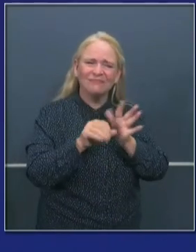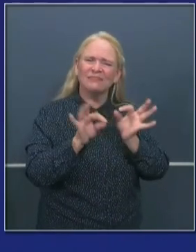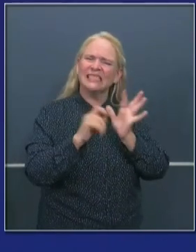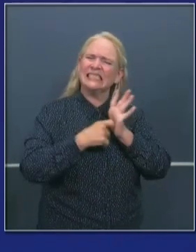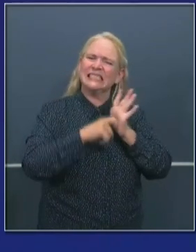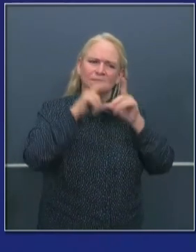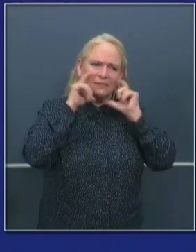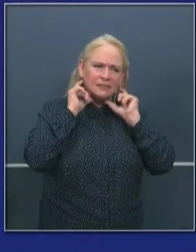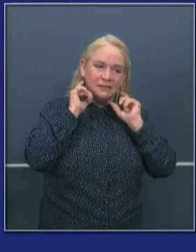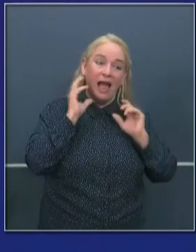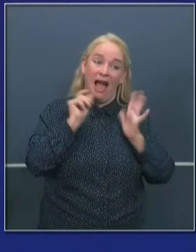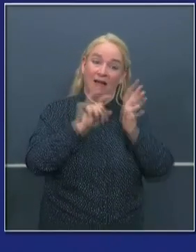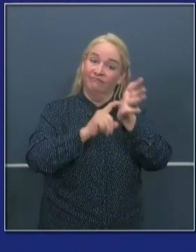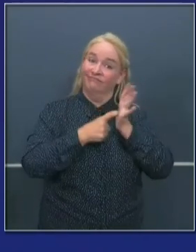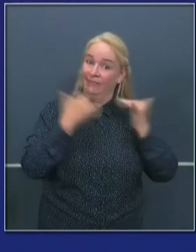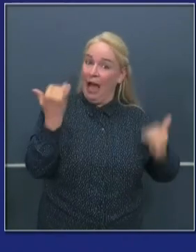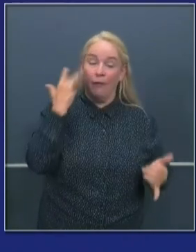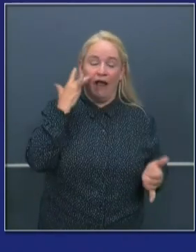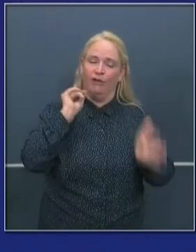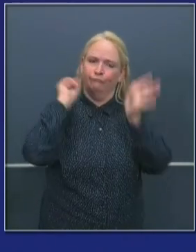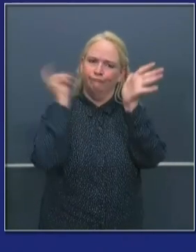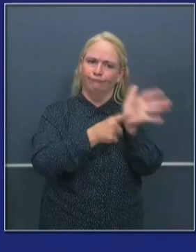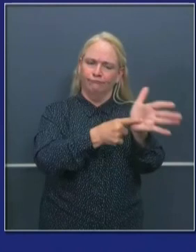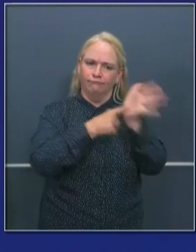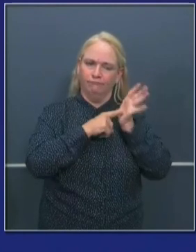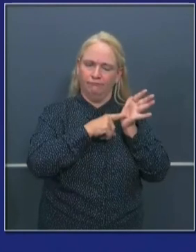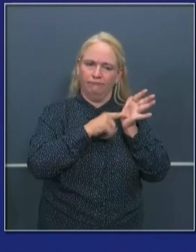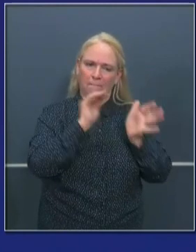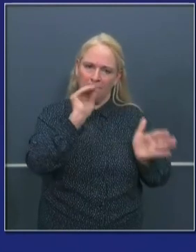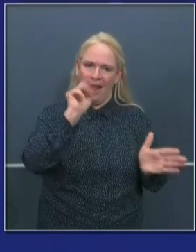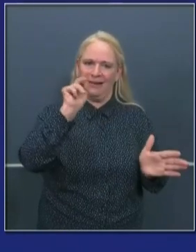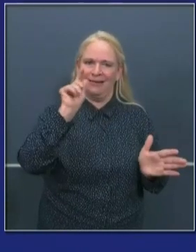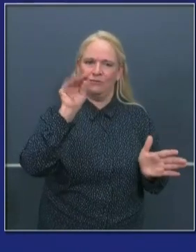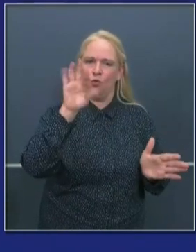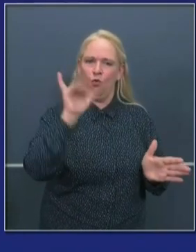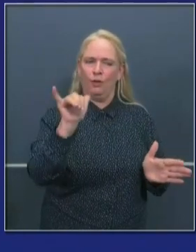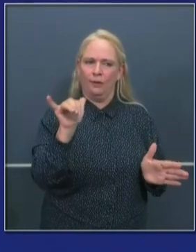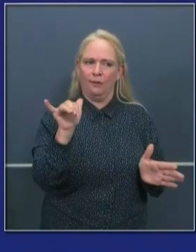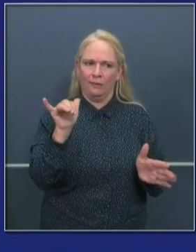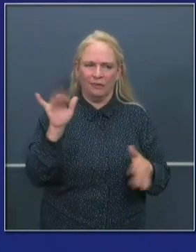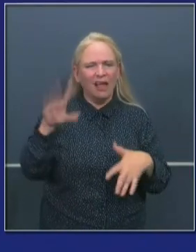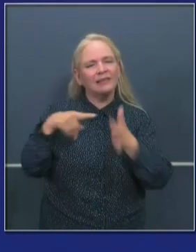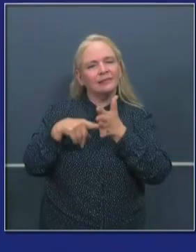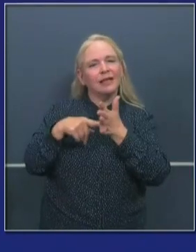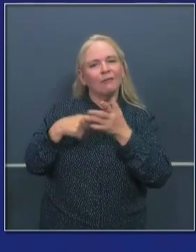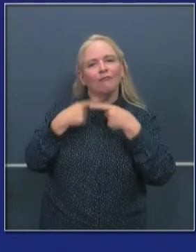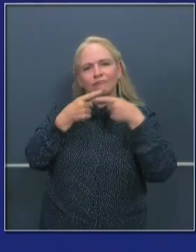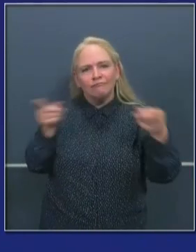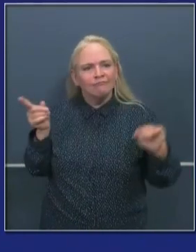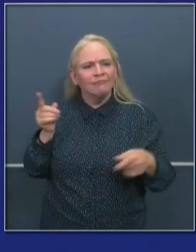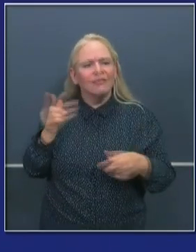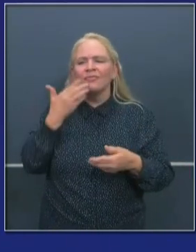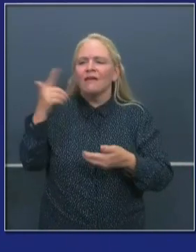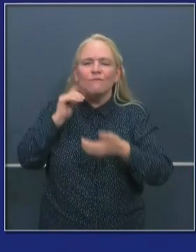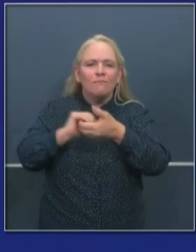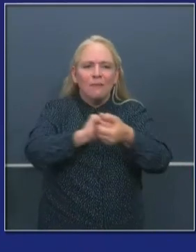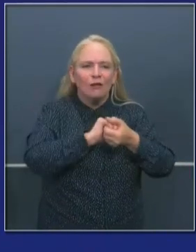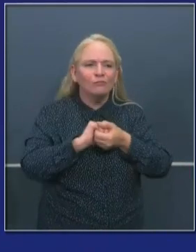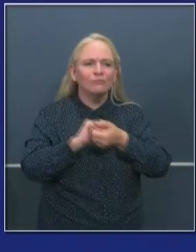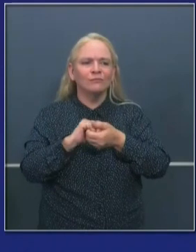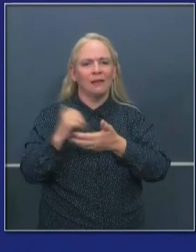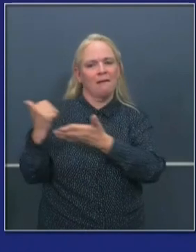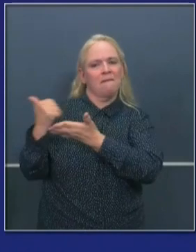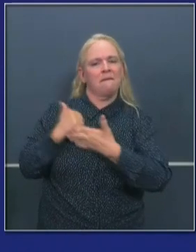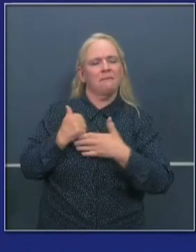mandatory here in the state of California. So that's what we're launching. I want to again thank all our partners for inspiring this,